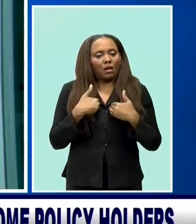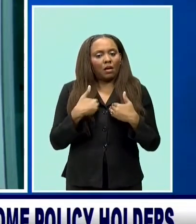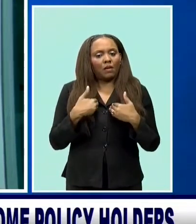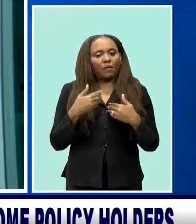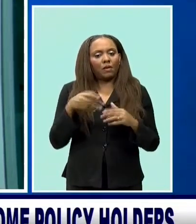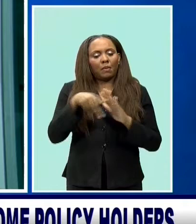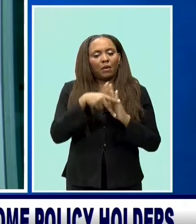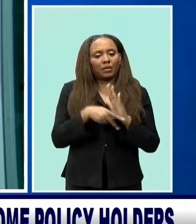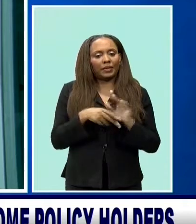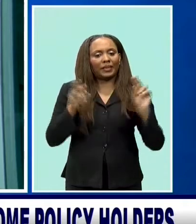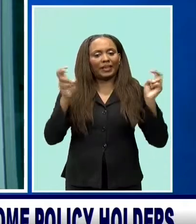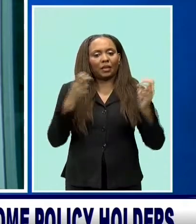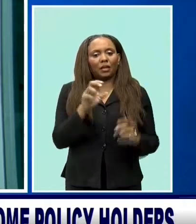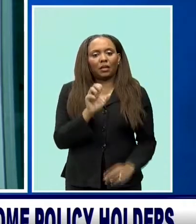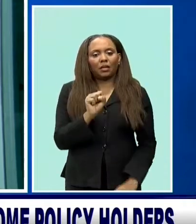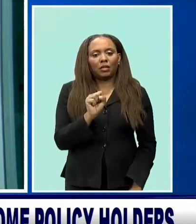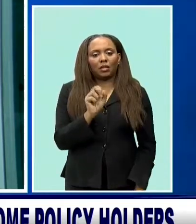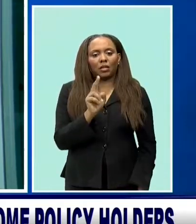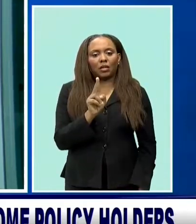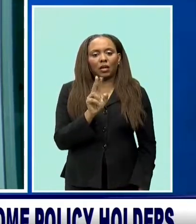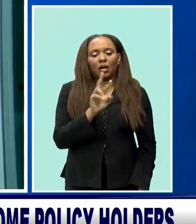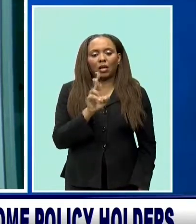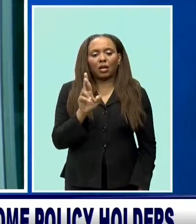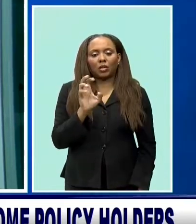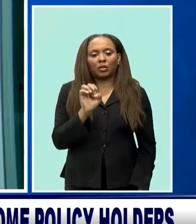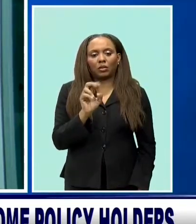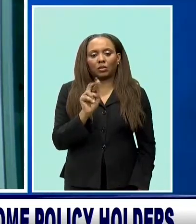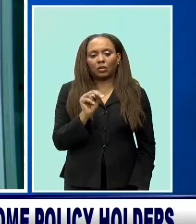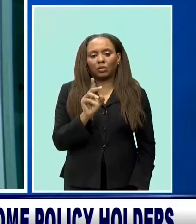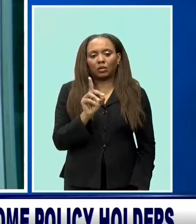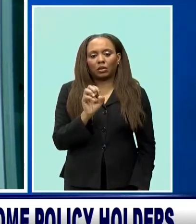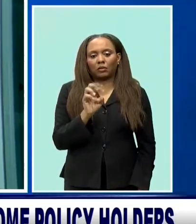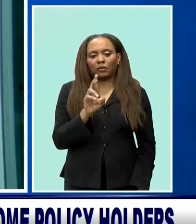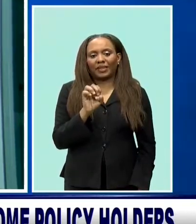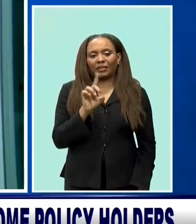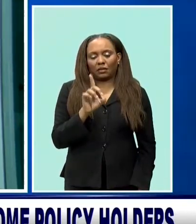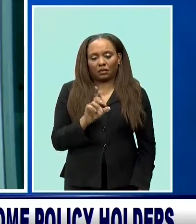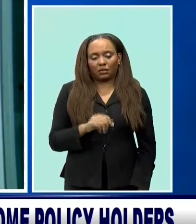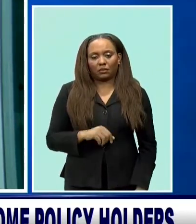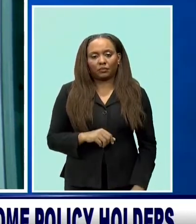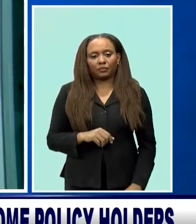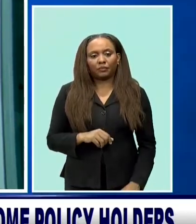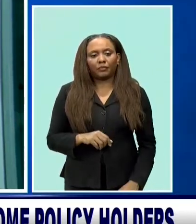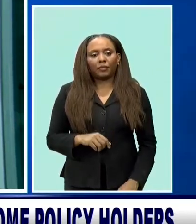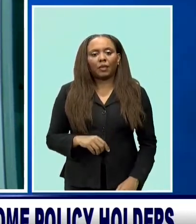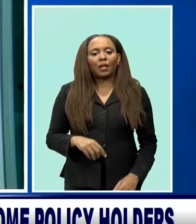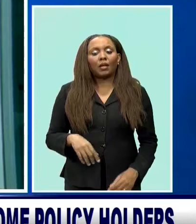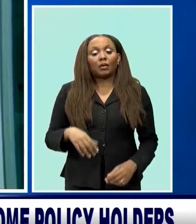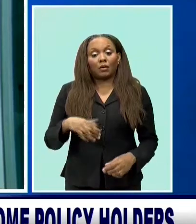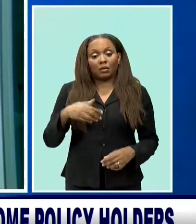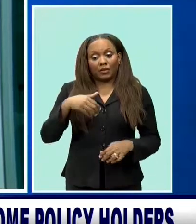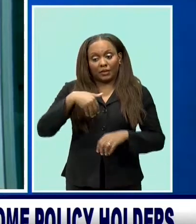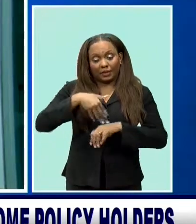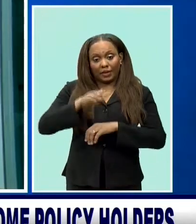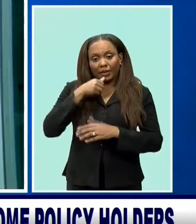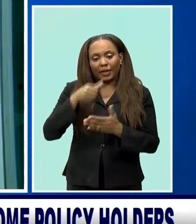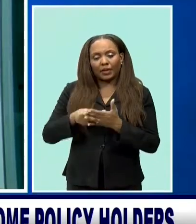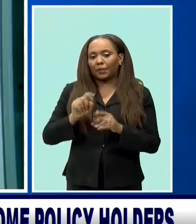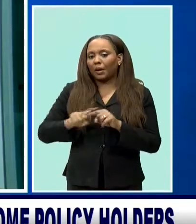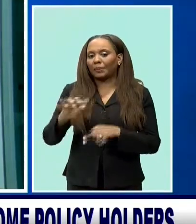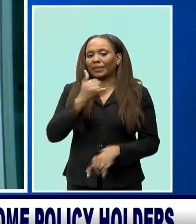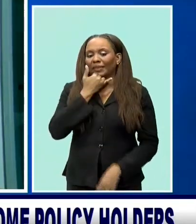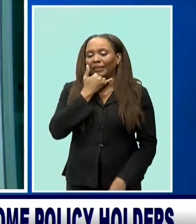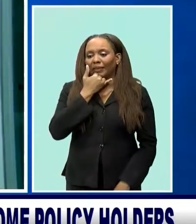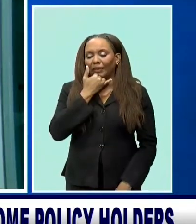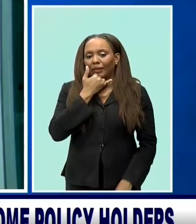would have had an error with that data. Immediately as we recognized it, we would have sought to send out revised communication so that